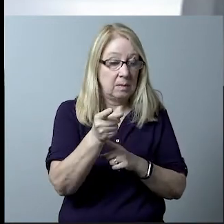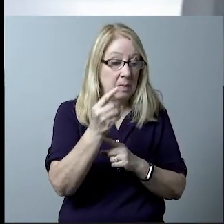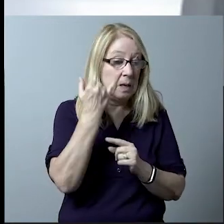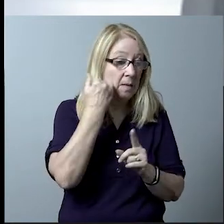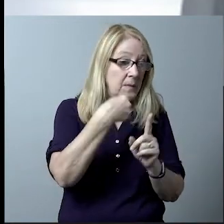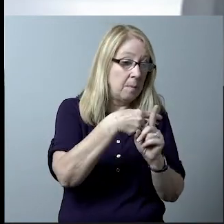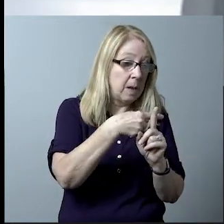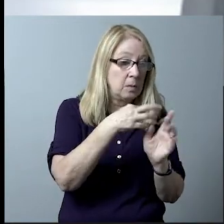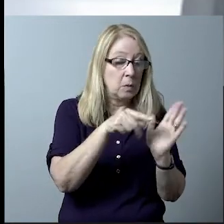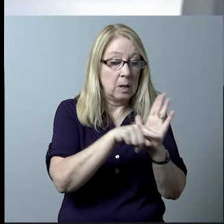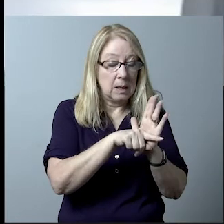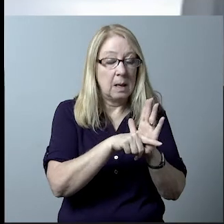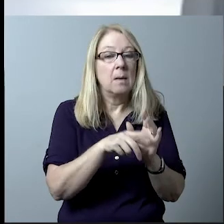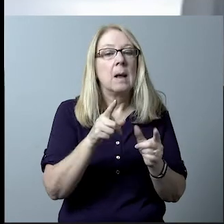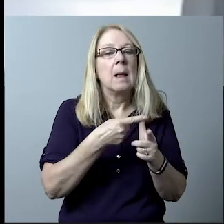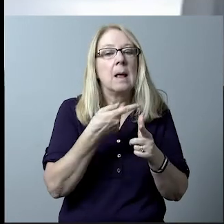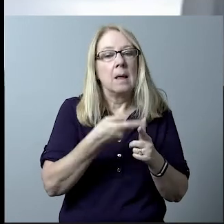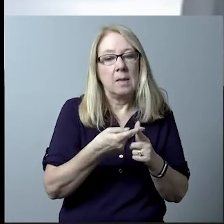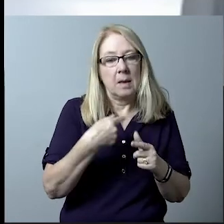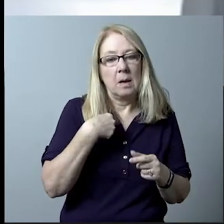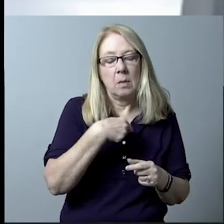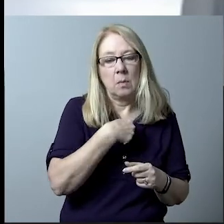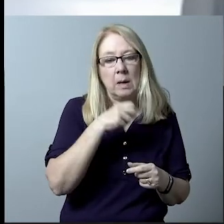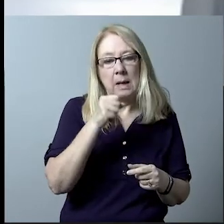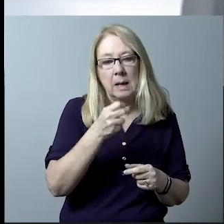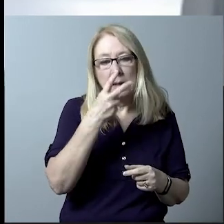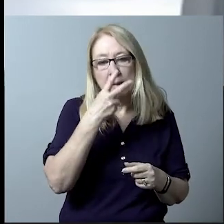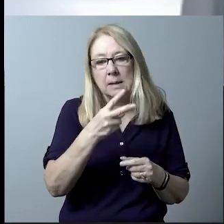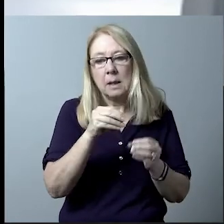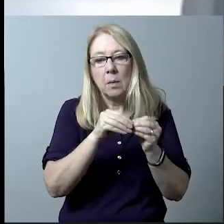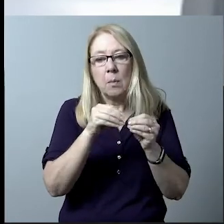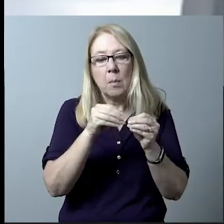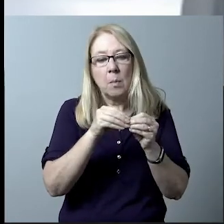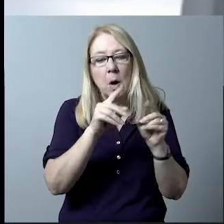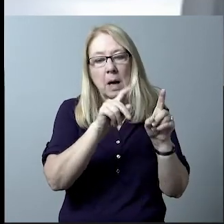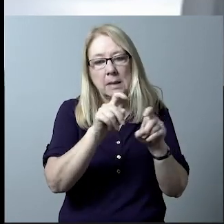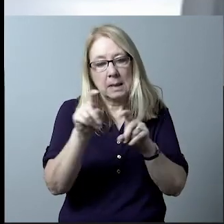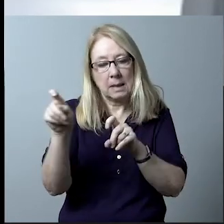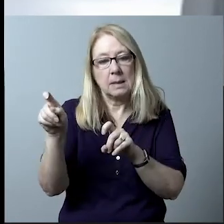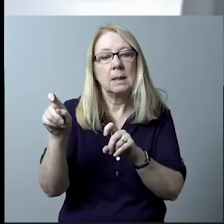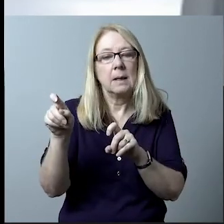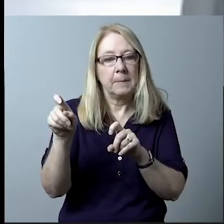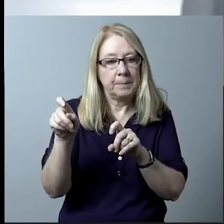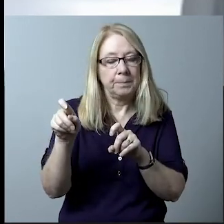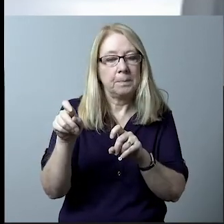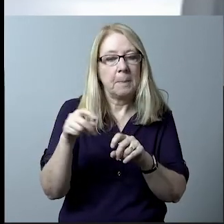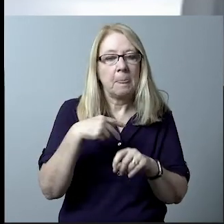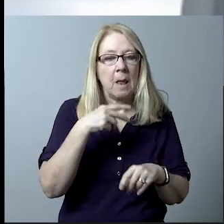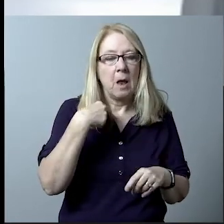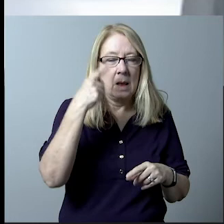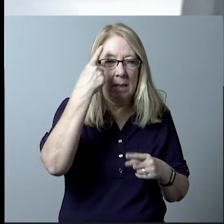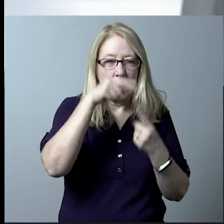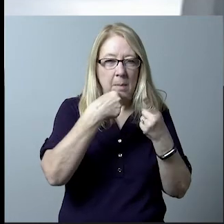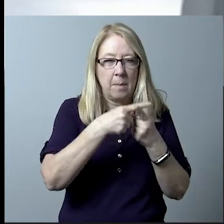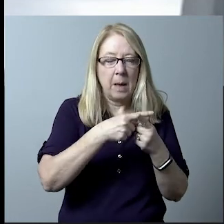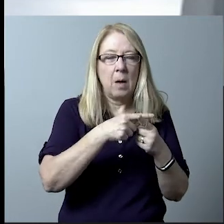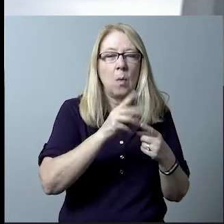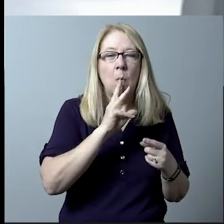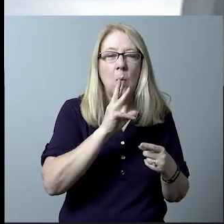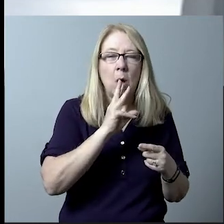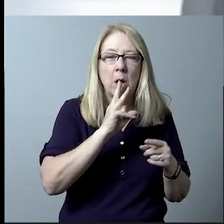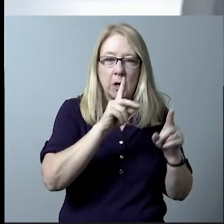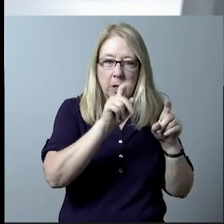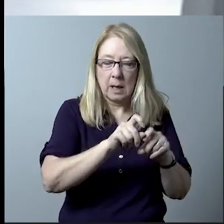after that 15 minutes of where the test has sat. So we'll be able to look at some broader testing. Again, we're going to look at sewage